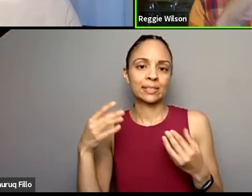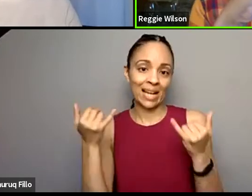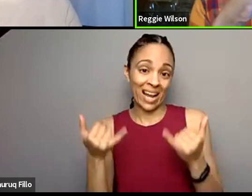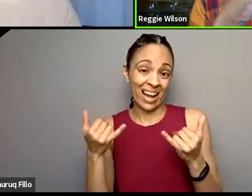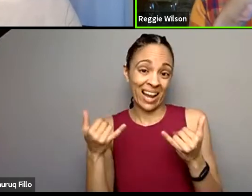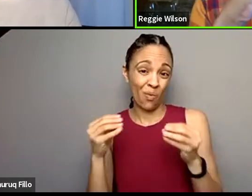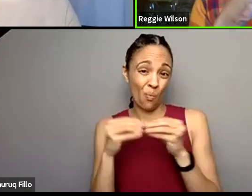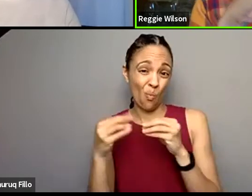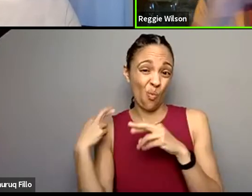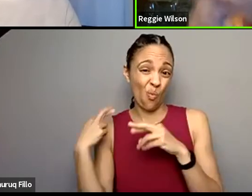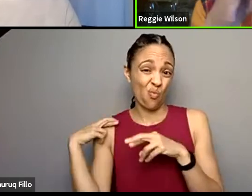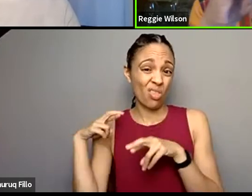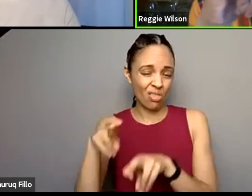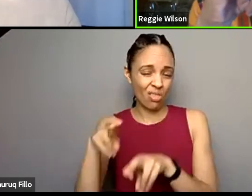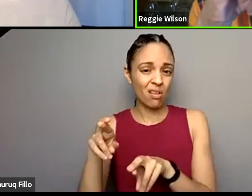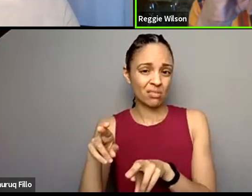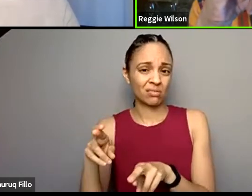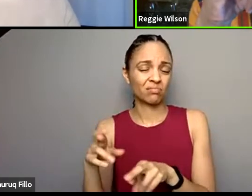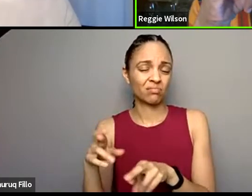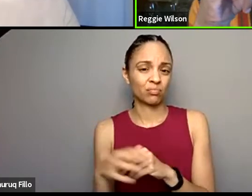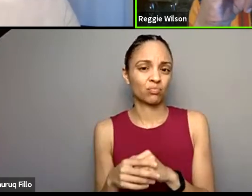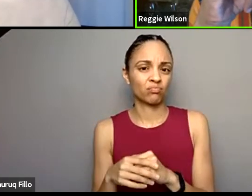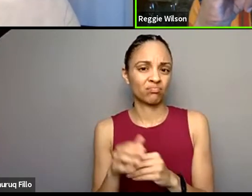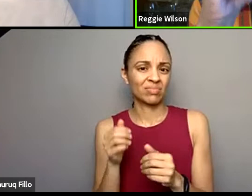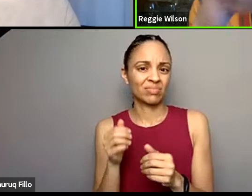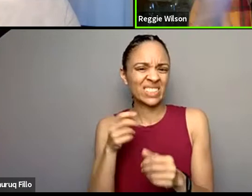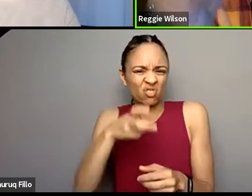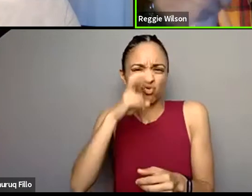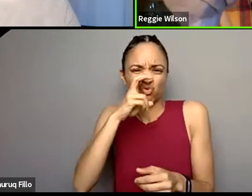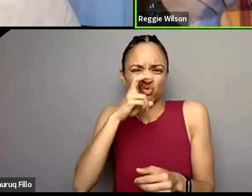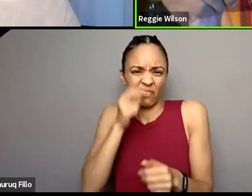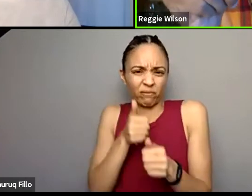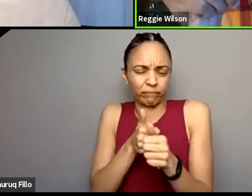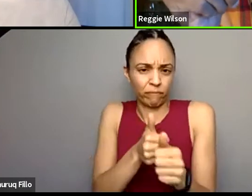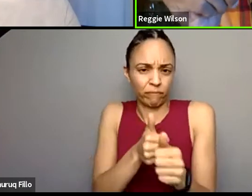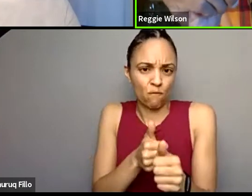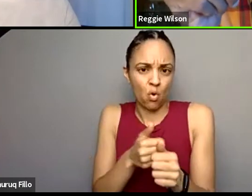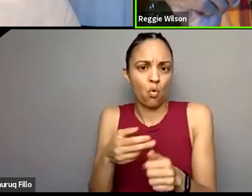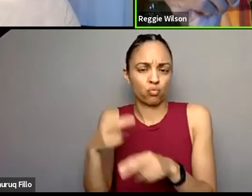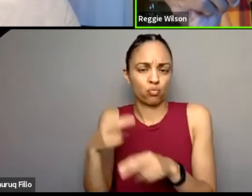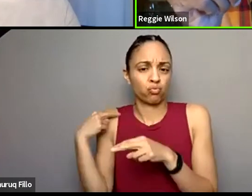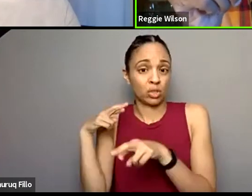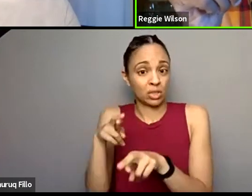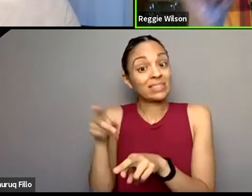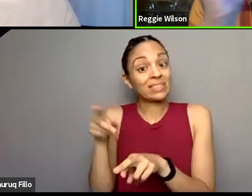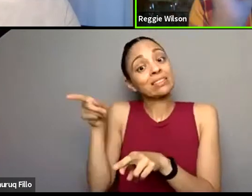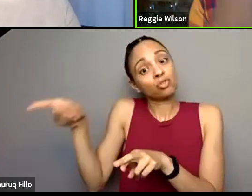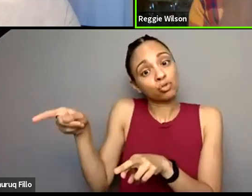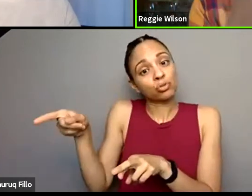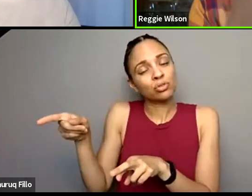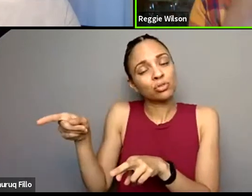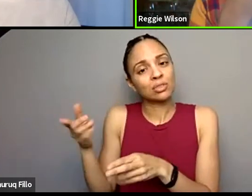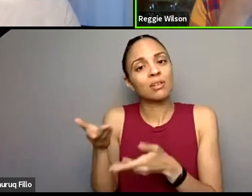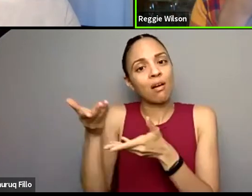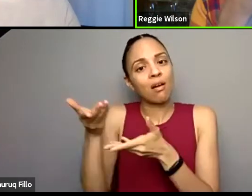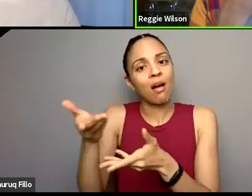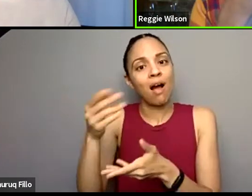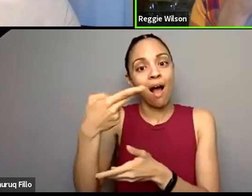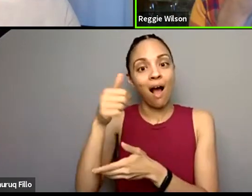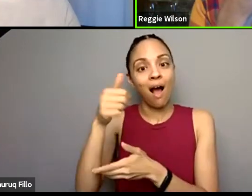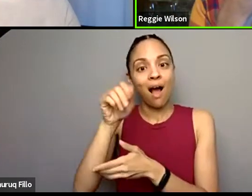because that was something we was always navigating. Yeah. And then she recommended Hadar. And then Annie